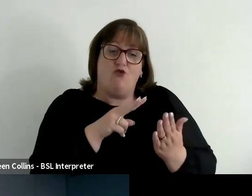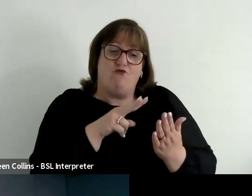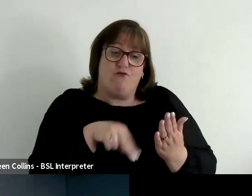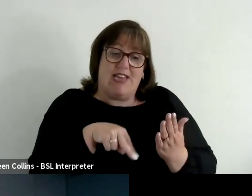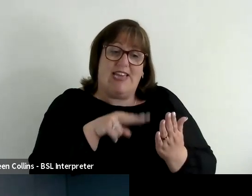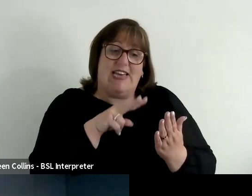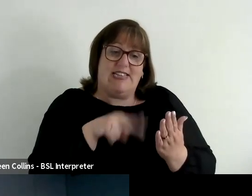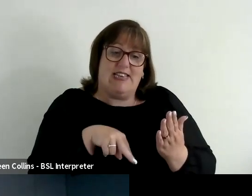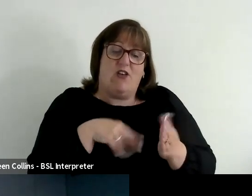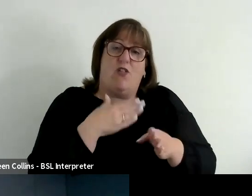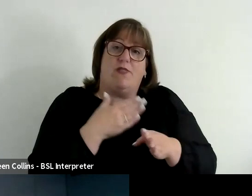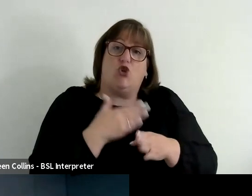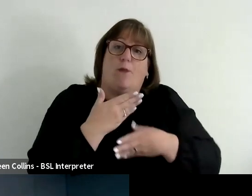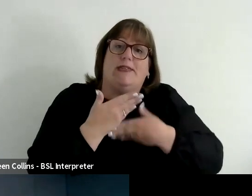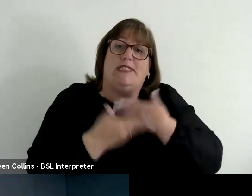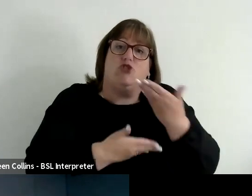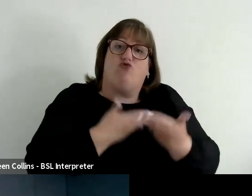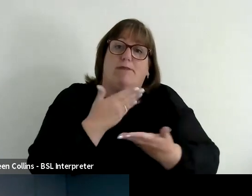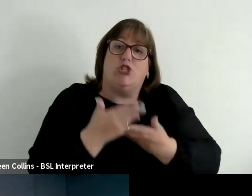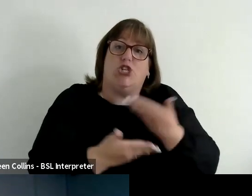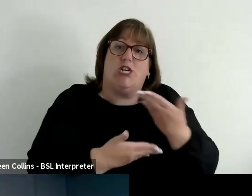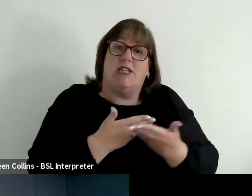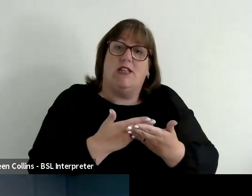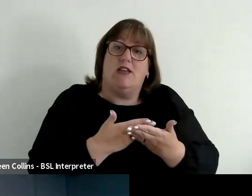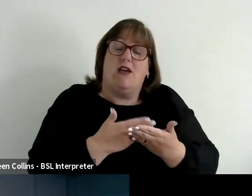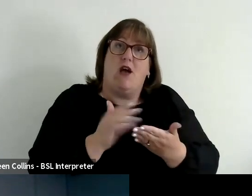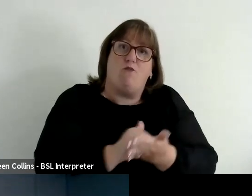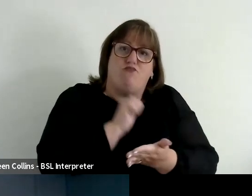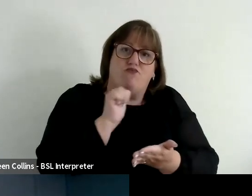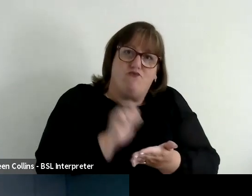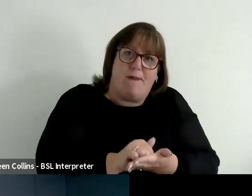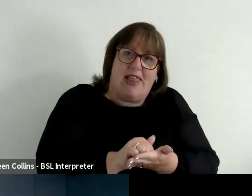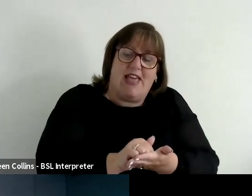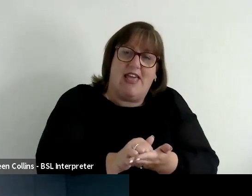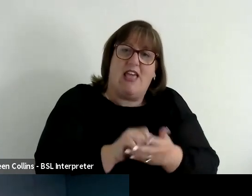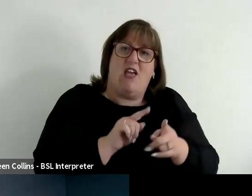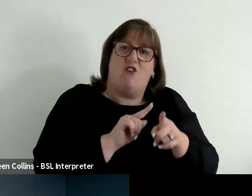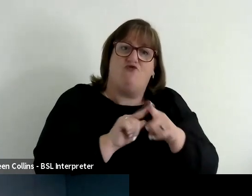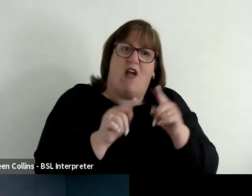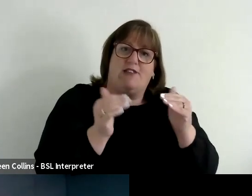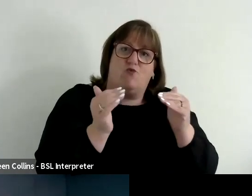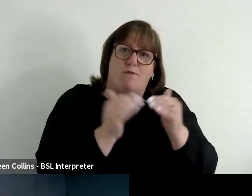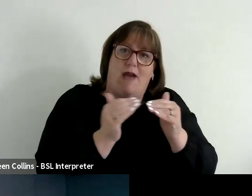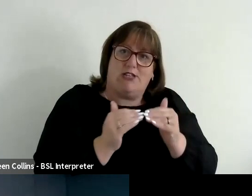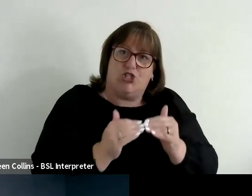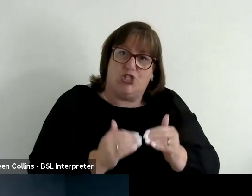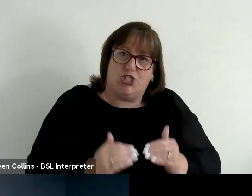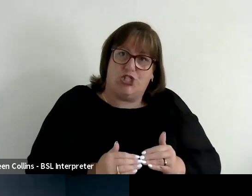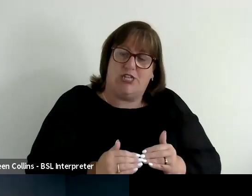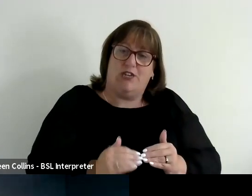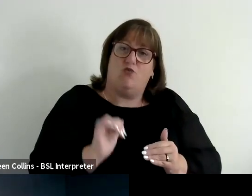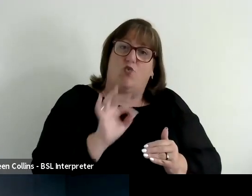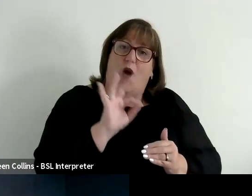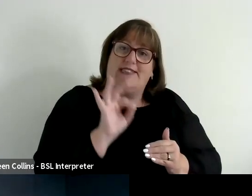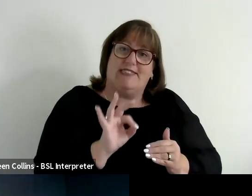and try and tailor your answers to match what is required in that job description. I